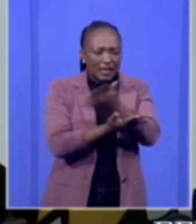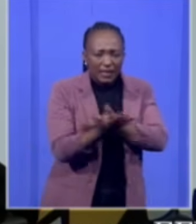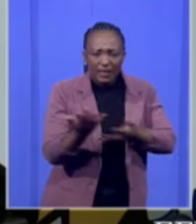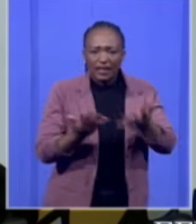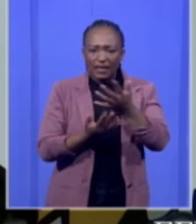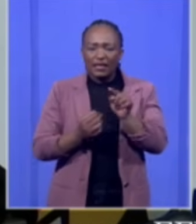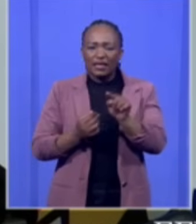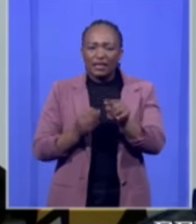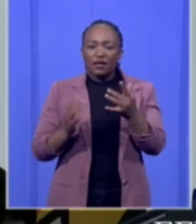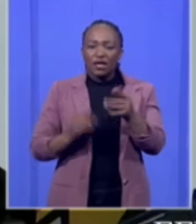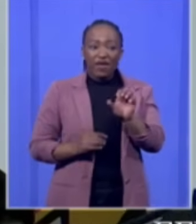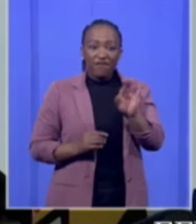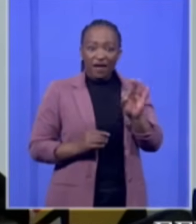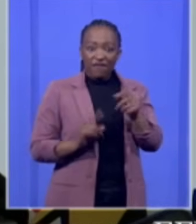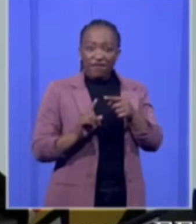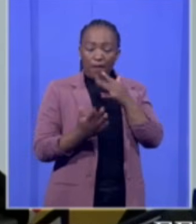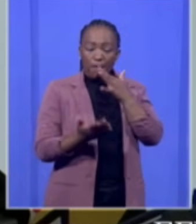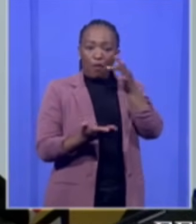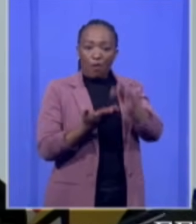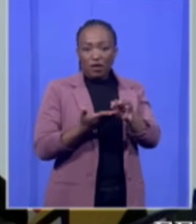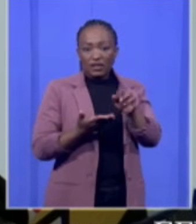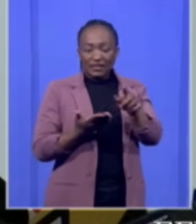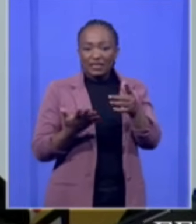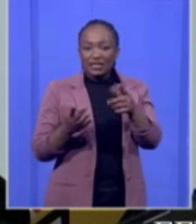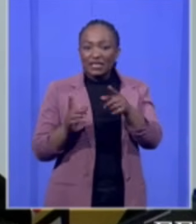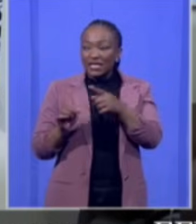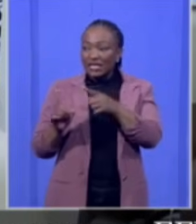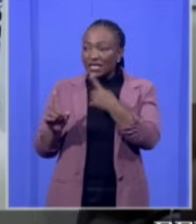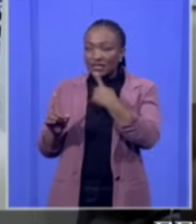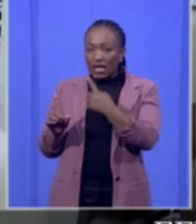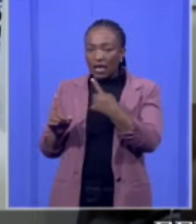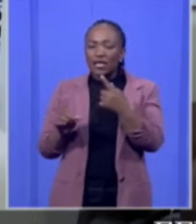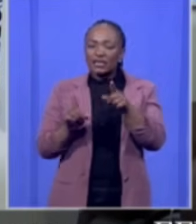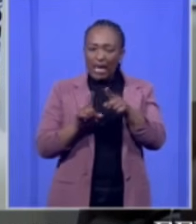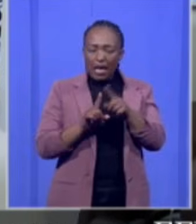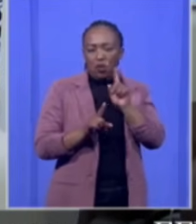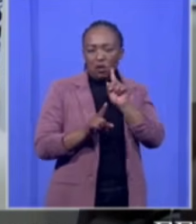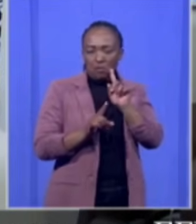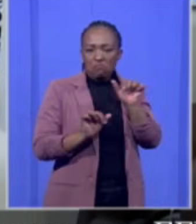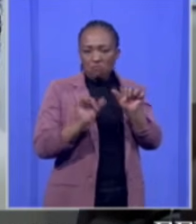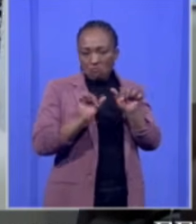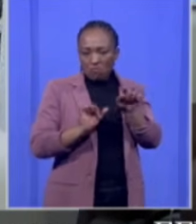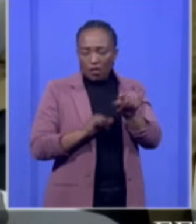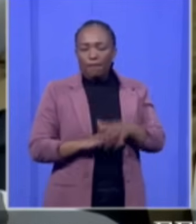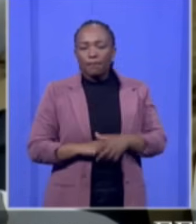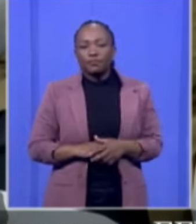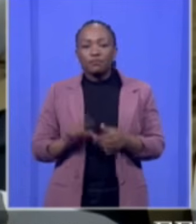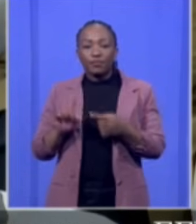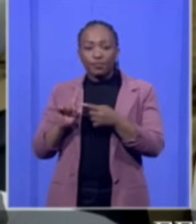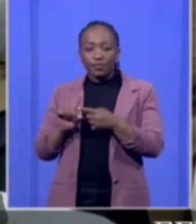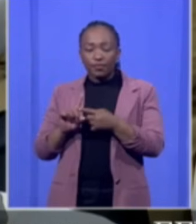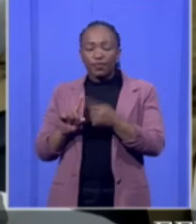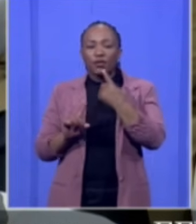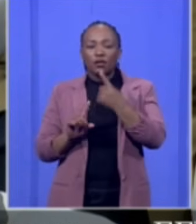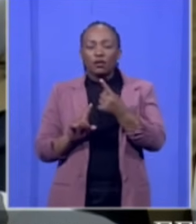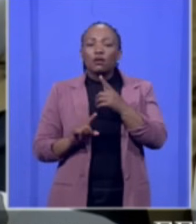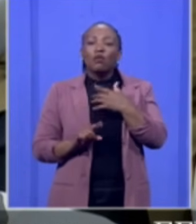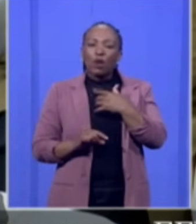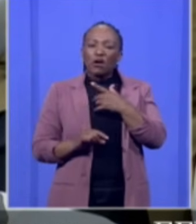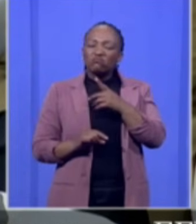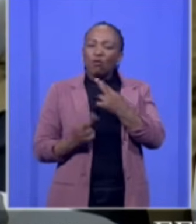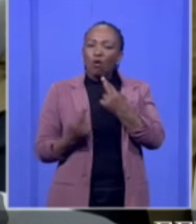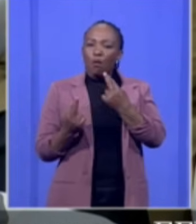that EFF is talking about were also examined. Mashatile o phaeletse ka lereng bana le tshepo e tileng ya